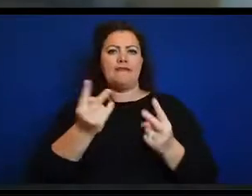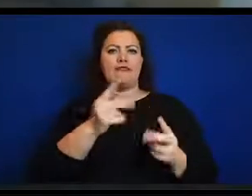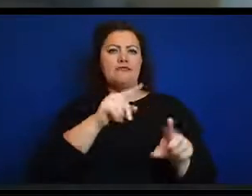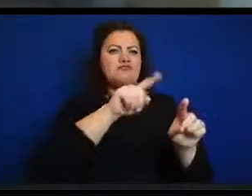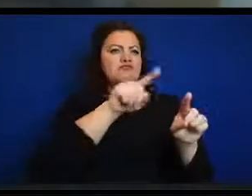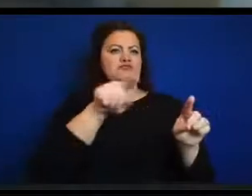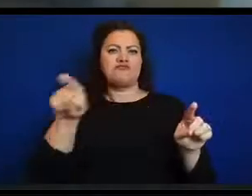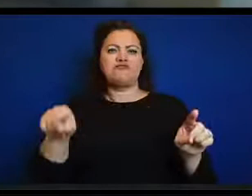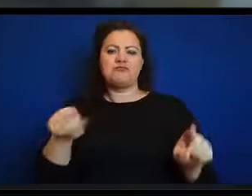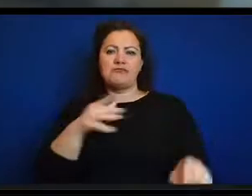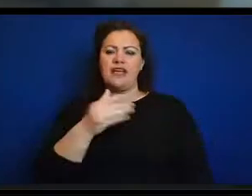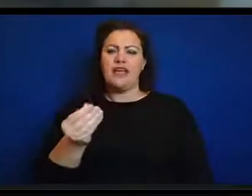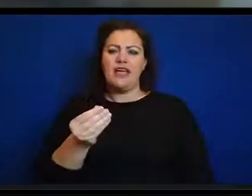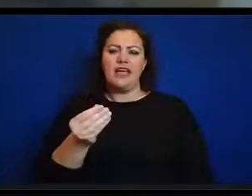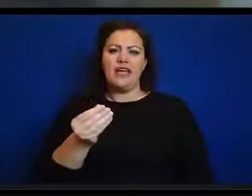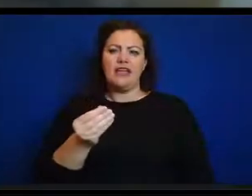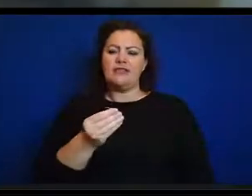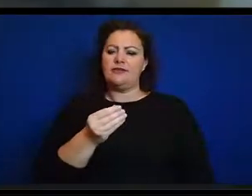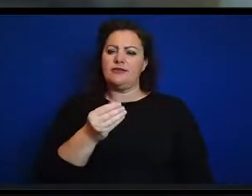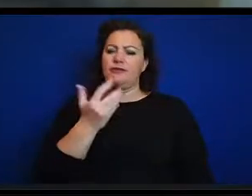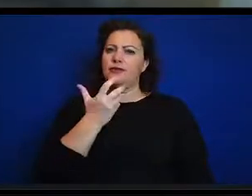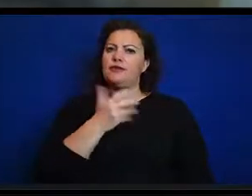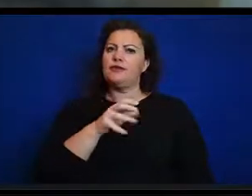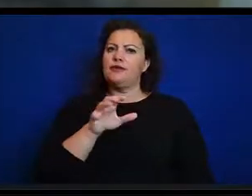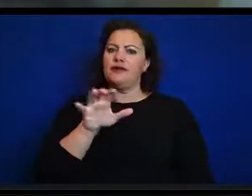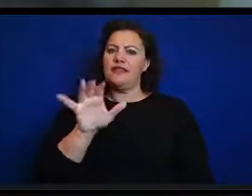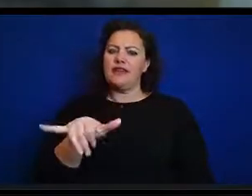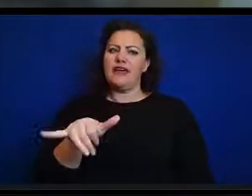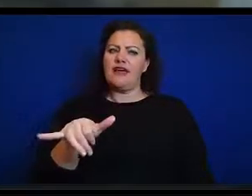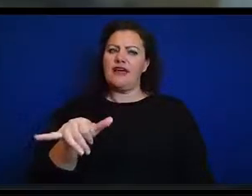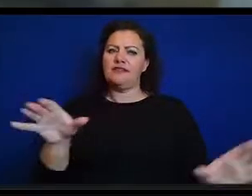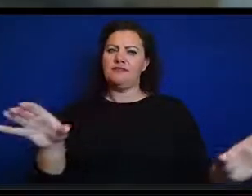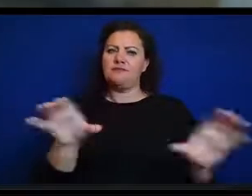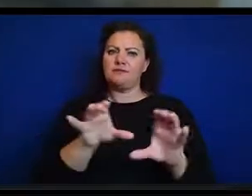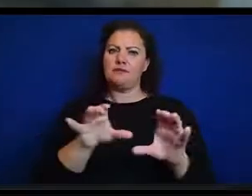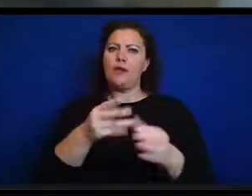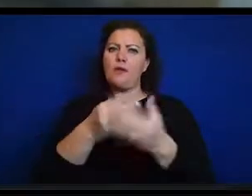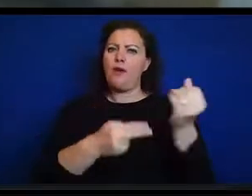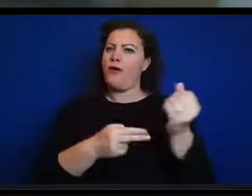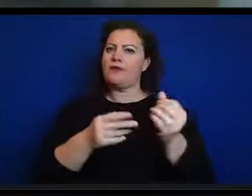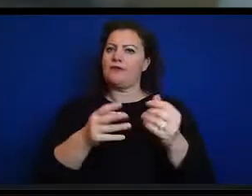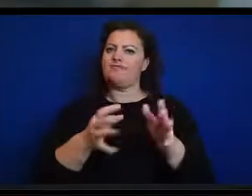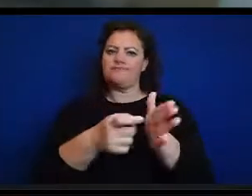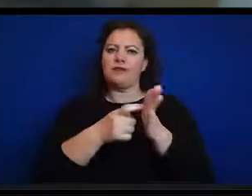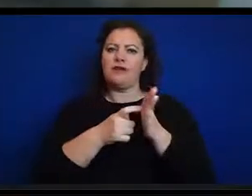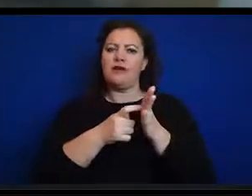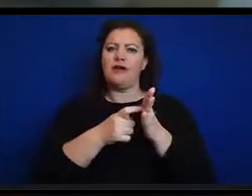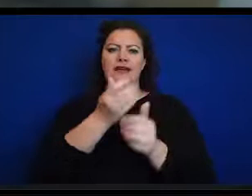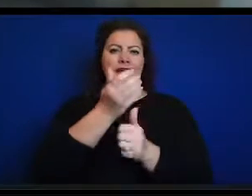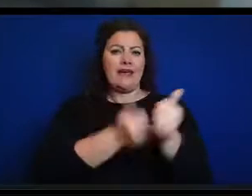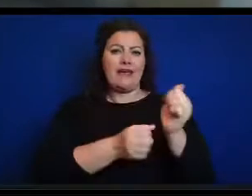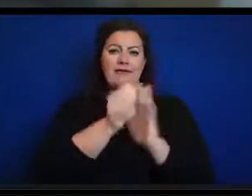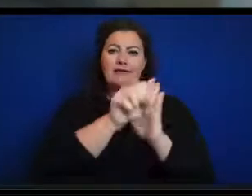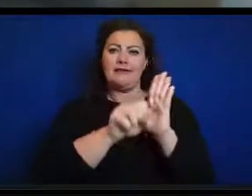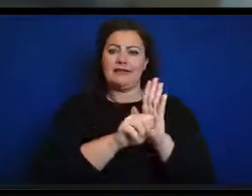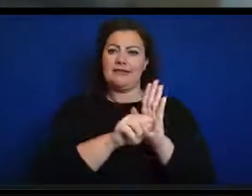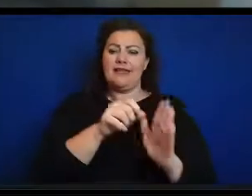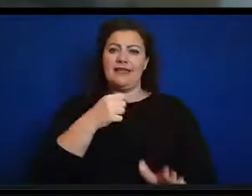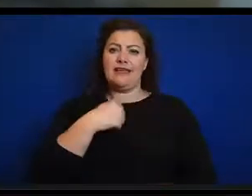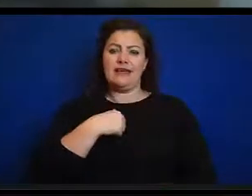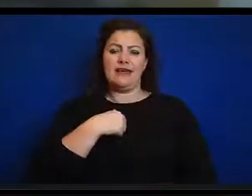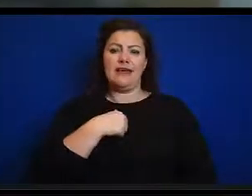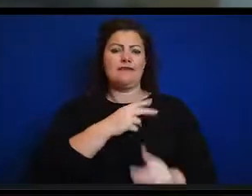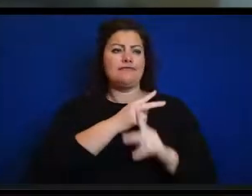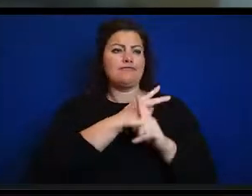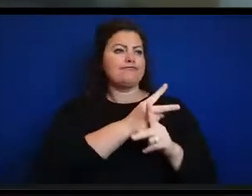and it's critical. From every state that I've